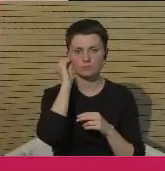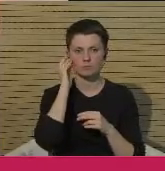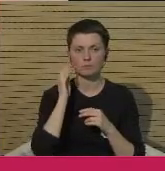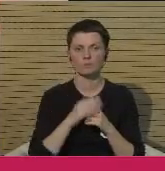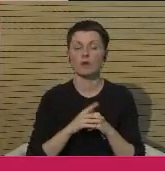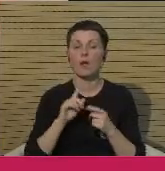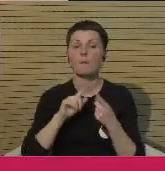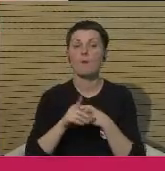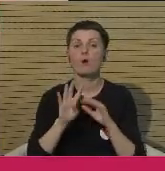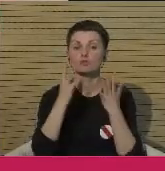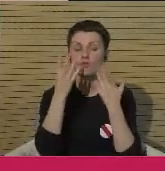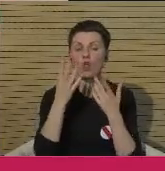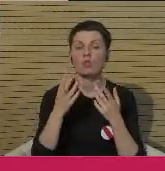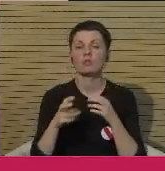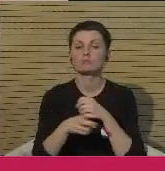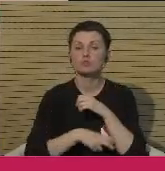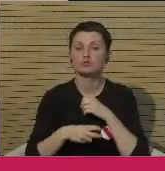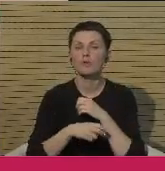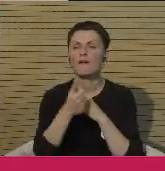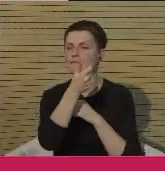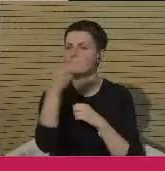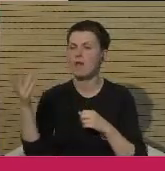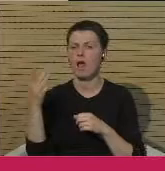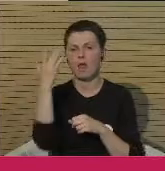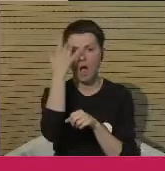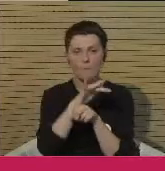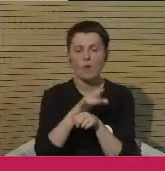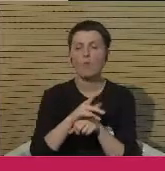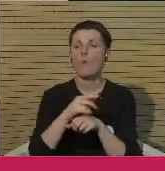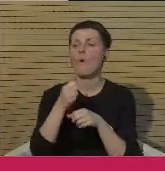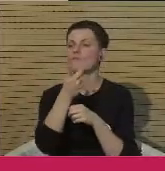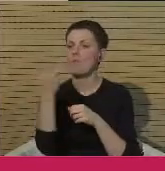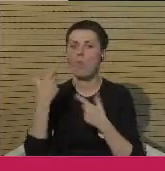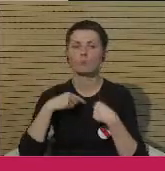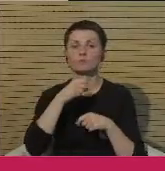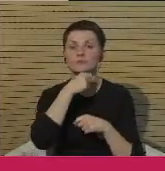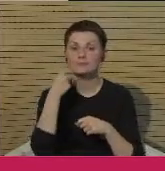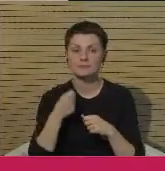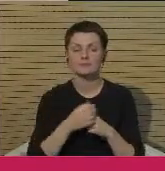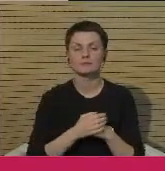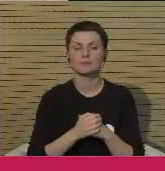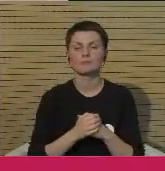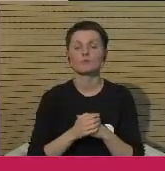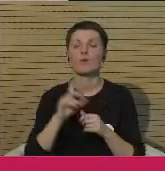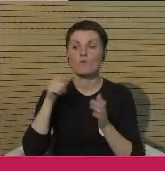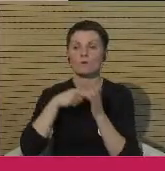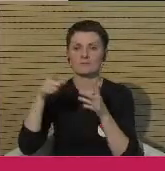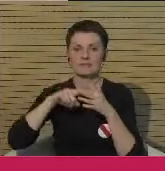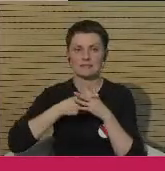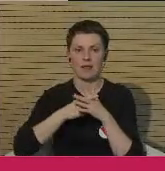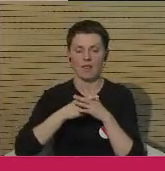internet platforms attracts all generations of Belarusians, also